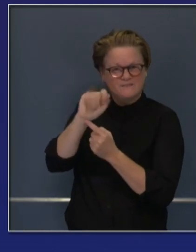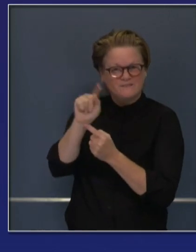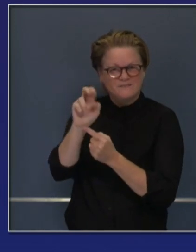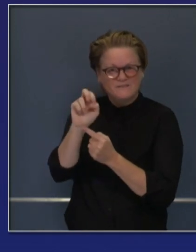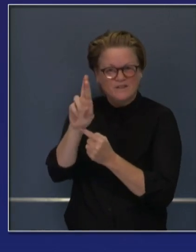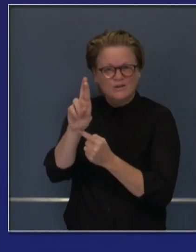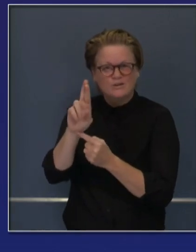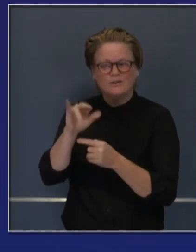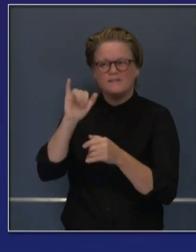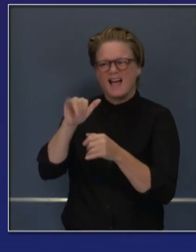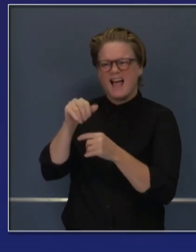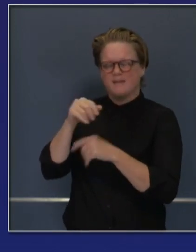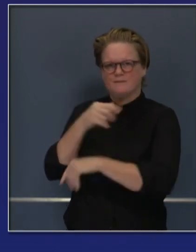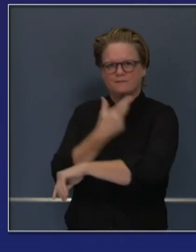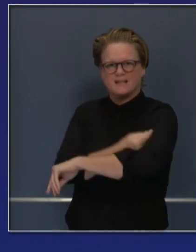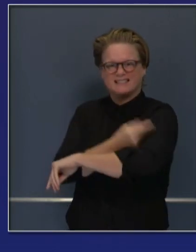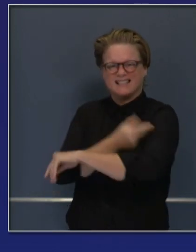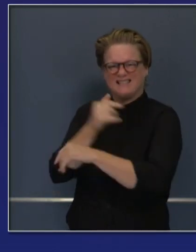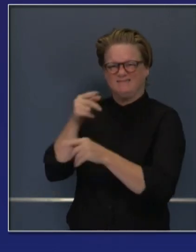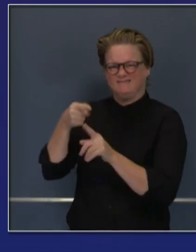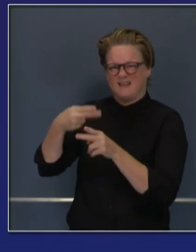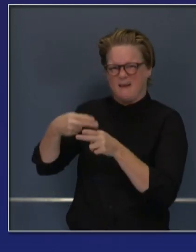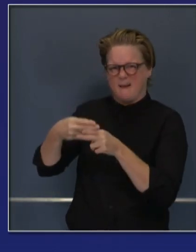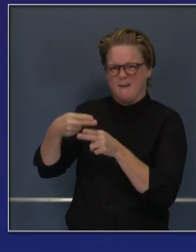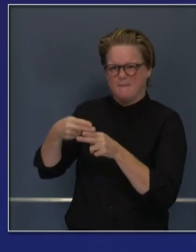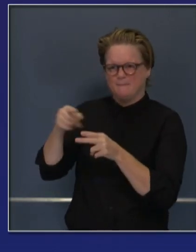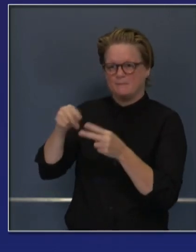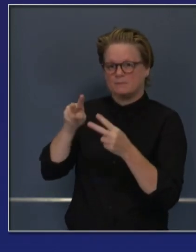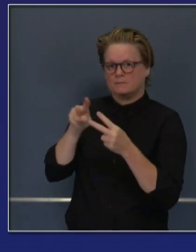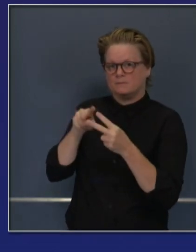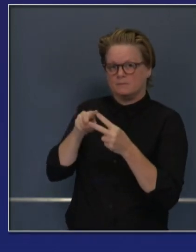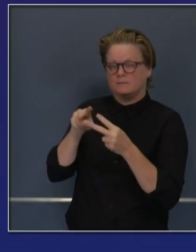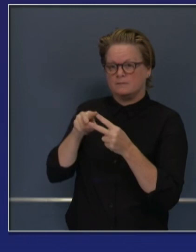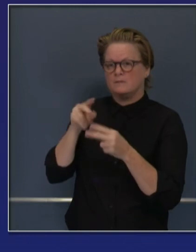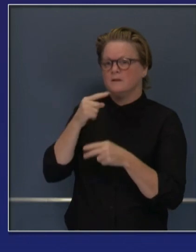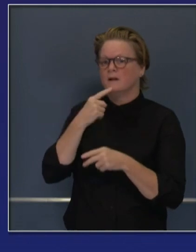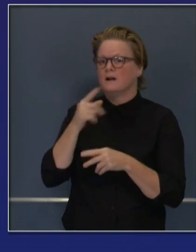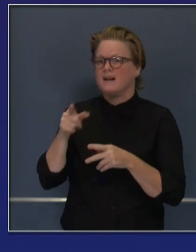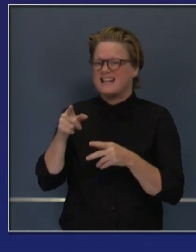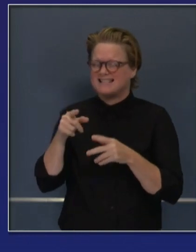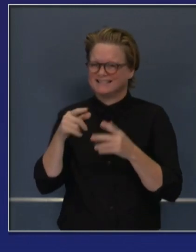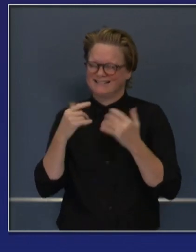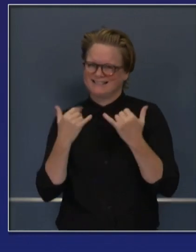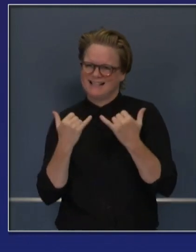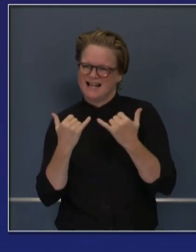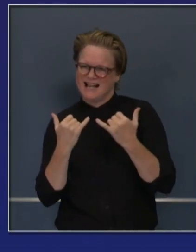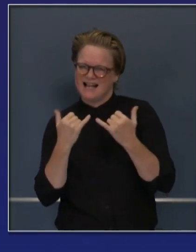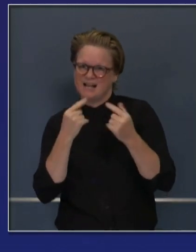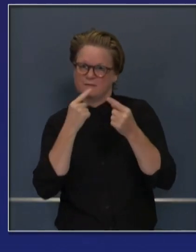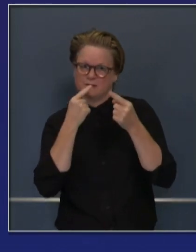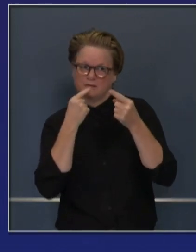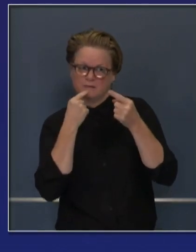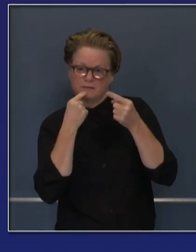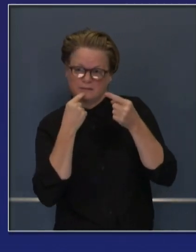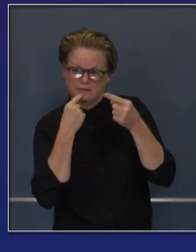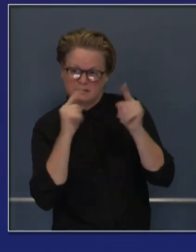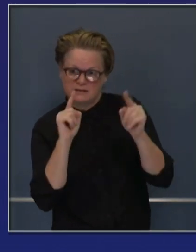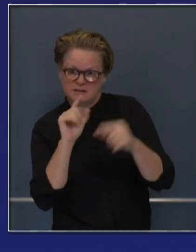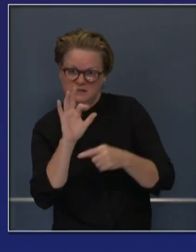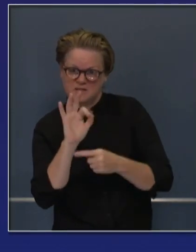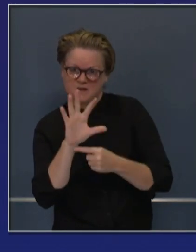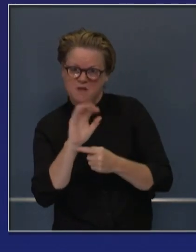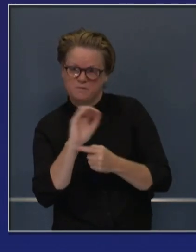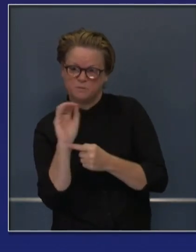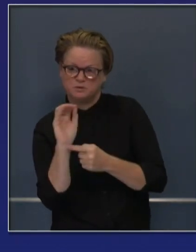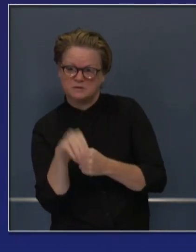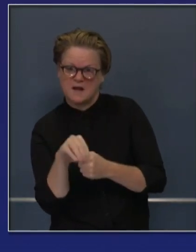just shy of 95%, a bit better than the efficacy that Pfizer had announced. You'll recall a number